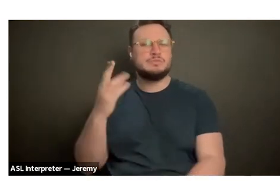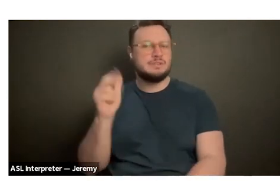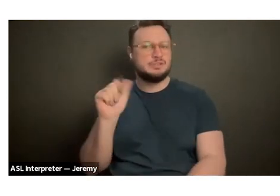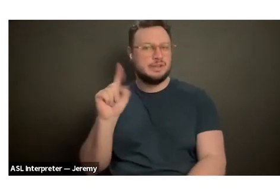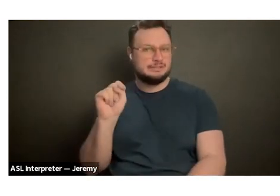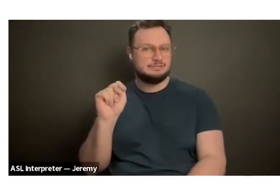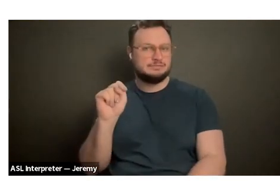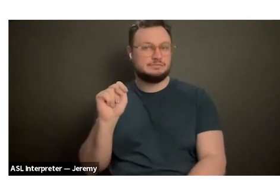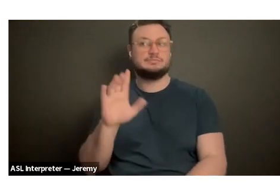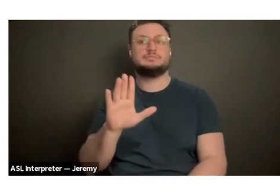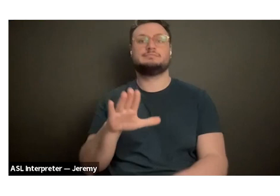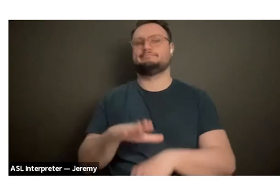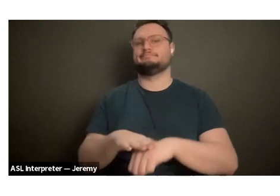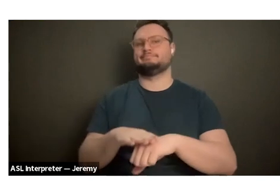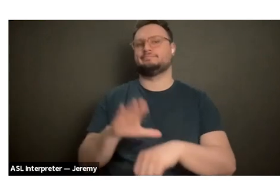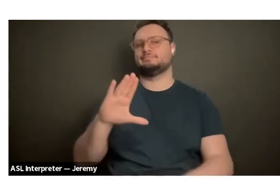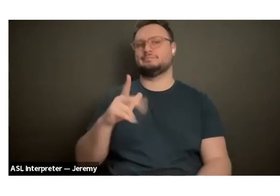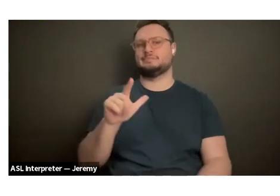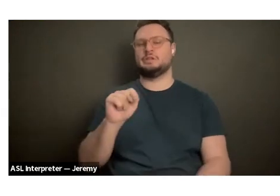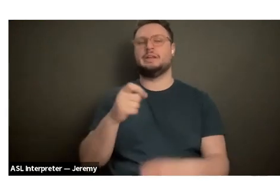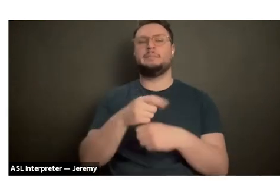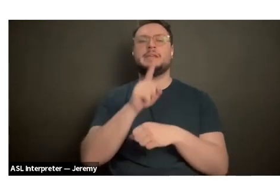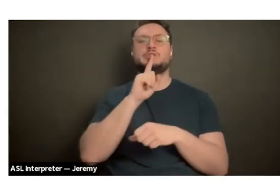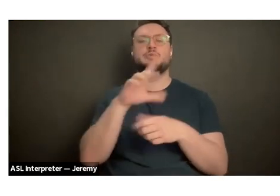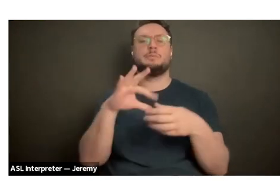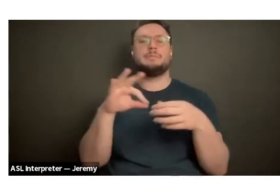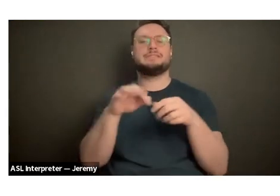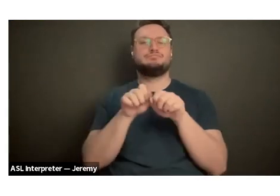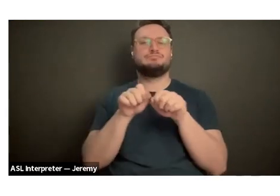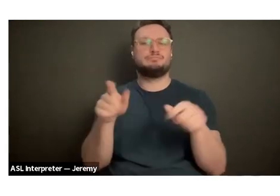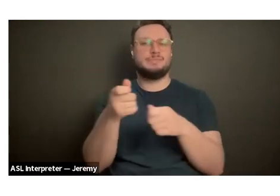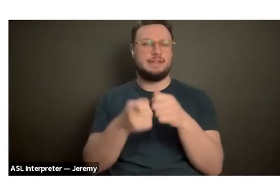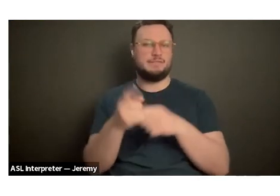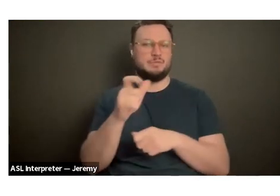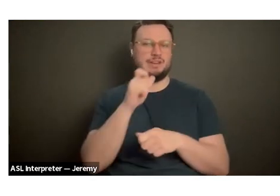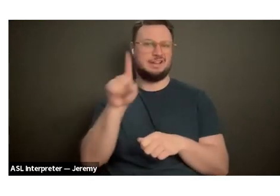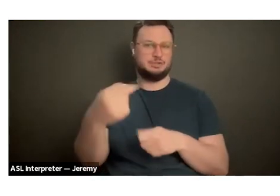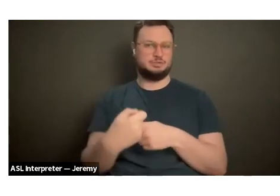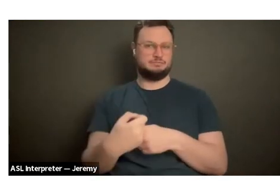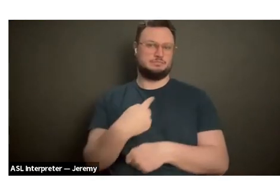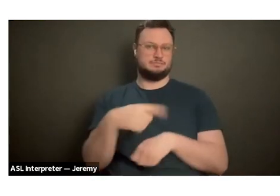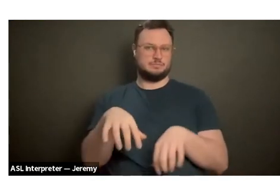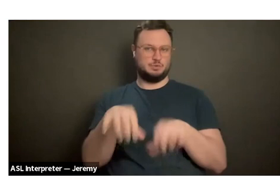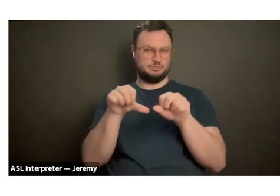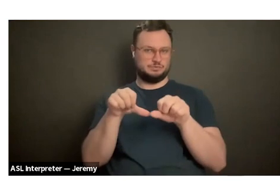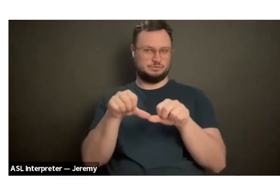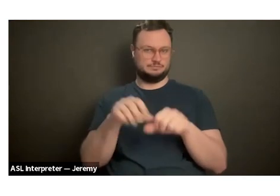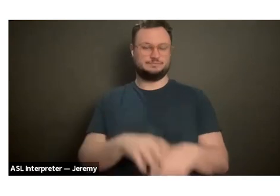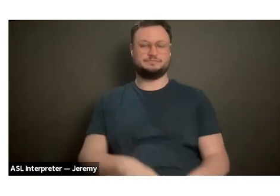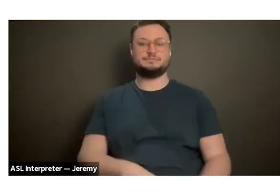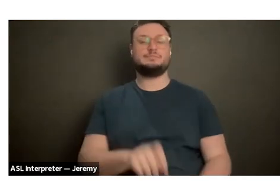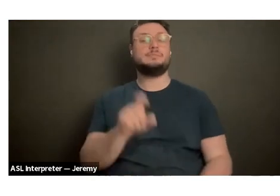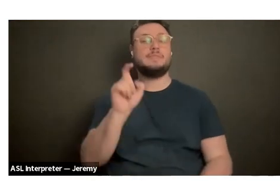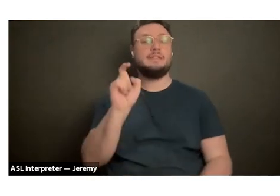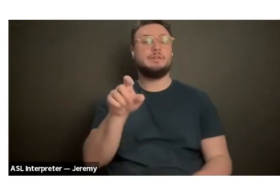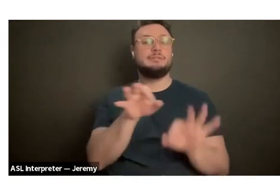are clicking on everyone so everyone can read the chat. If you need the show caption, they are at the bottom